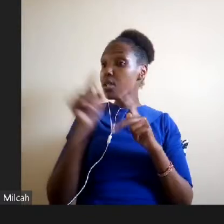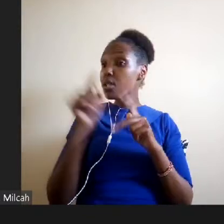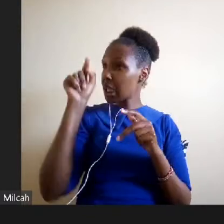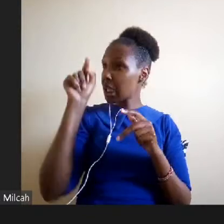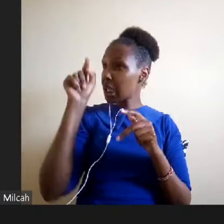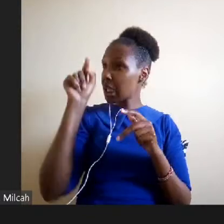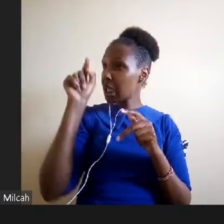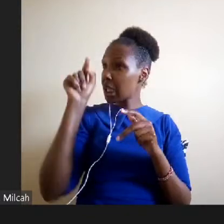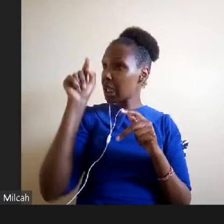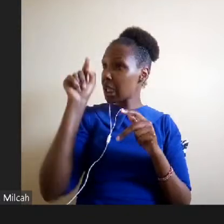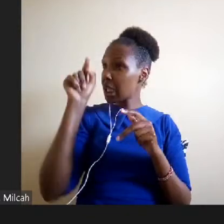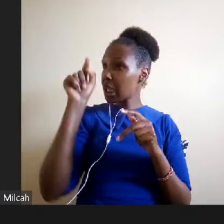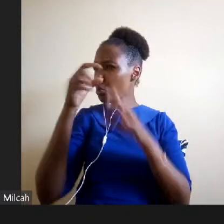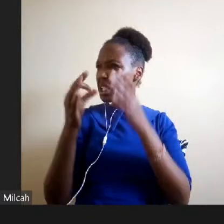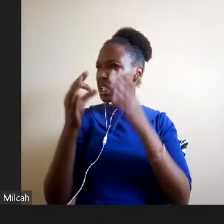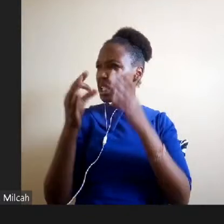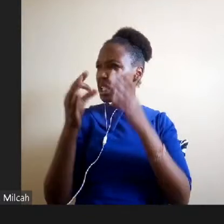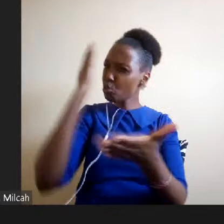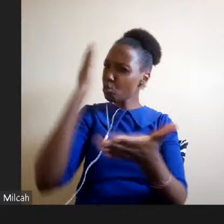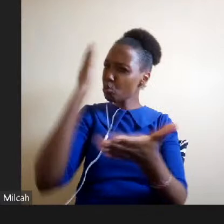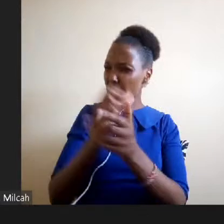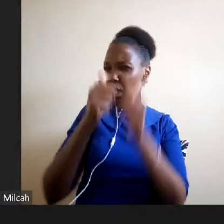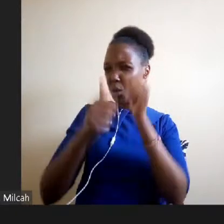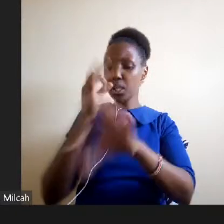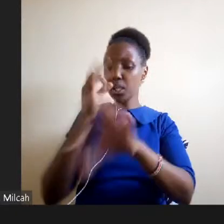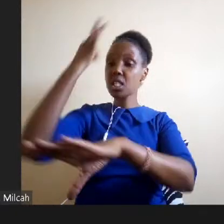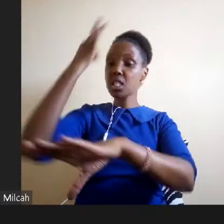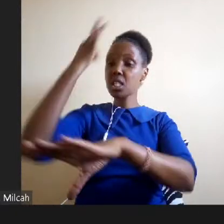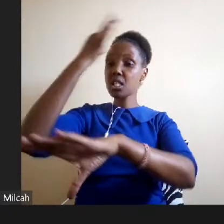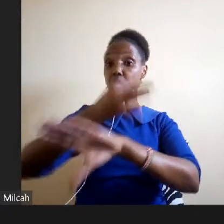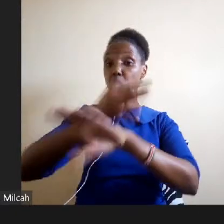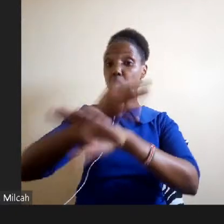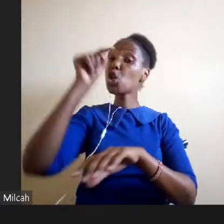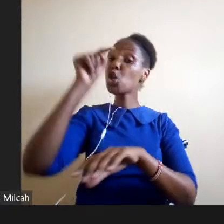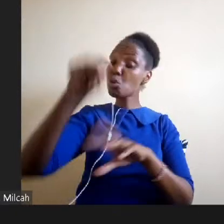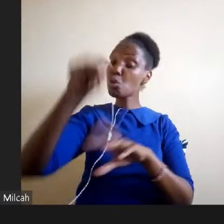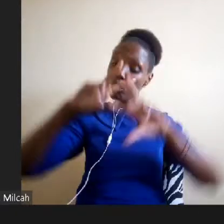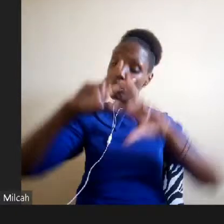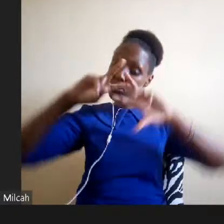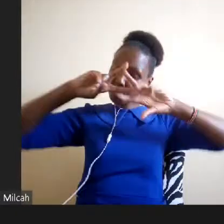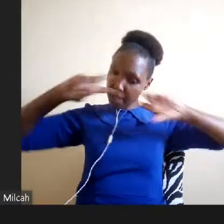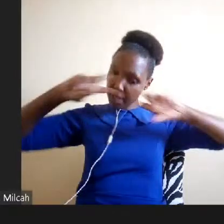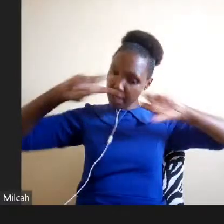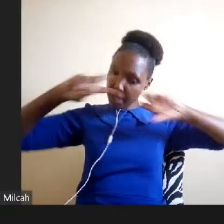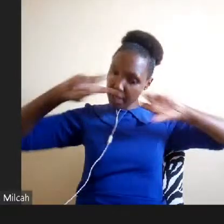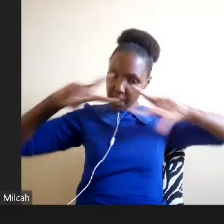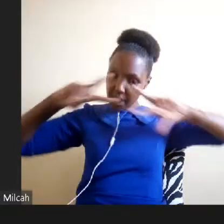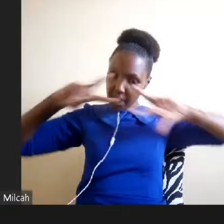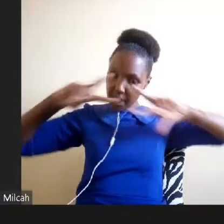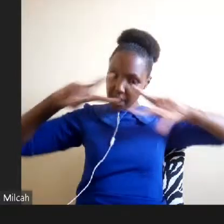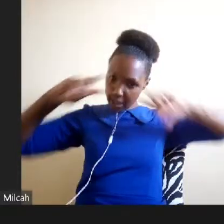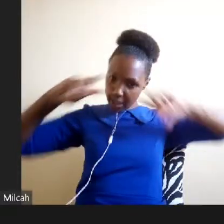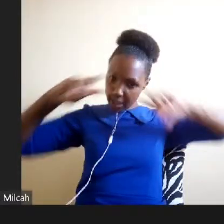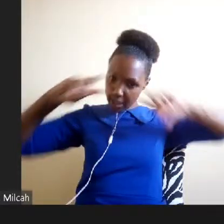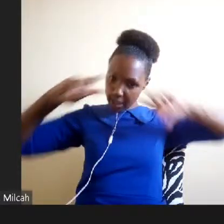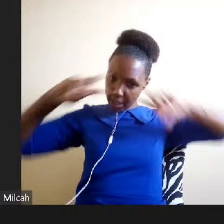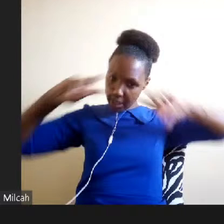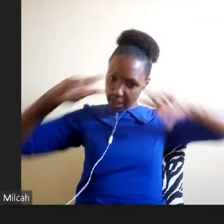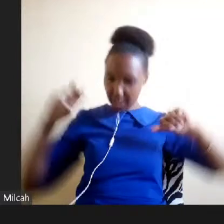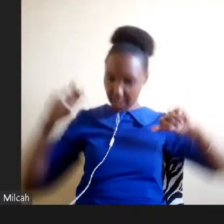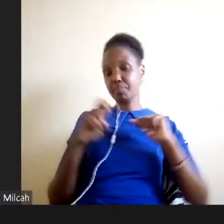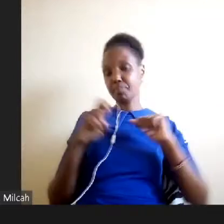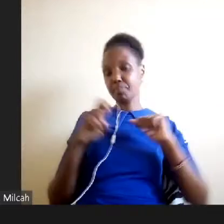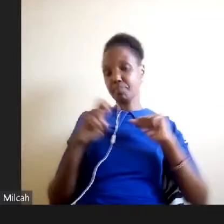fake. And that is up to you and I to continue researching, to continue engaging in terms of parenting, so that we're able to keep equipping